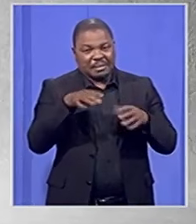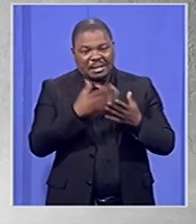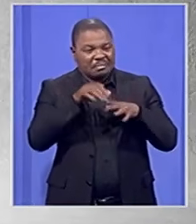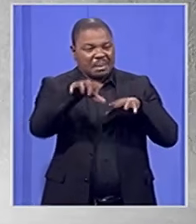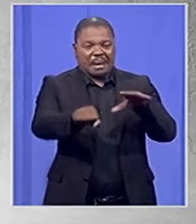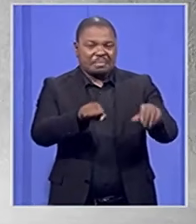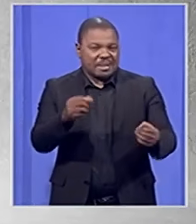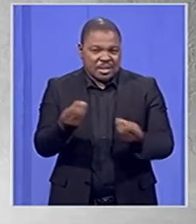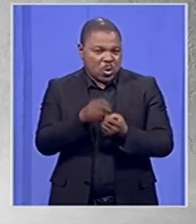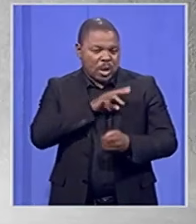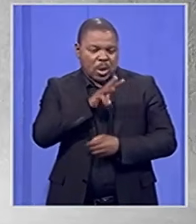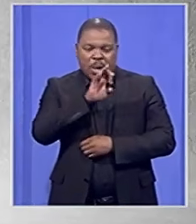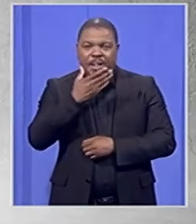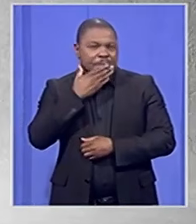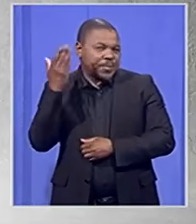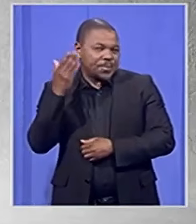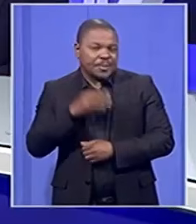will.